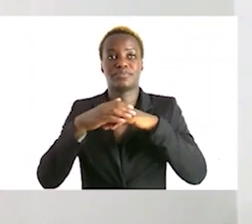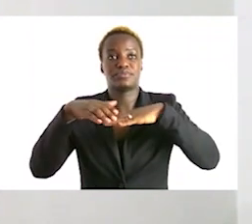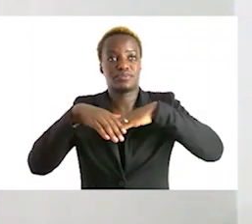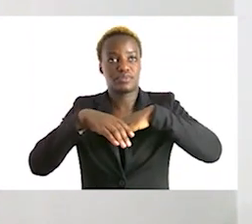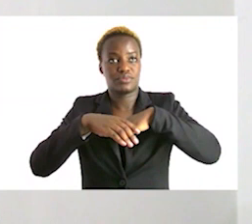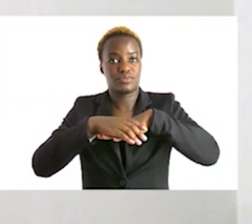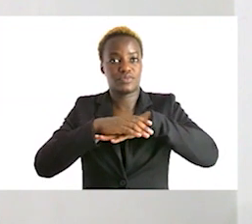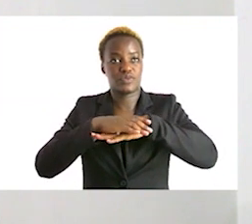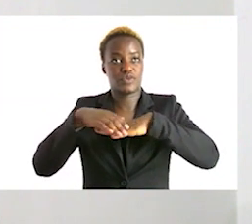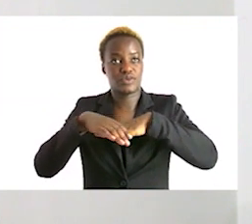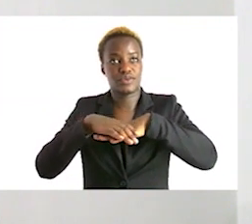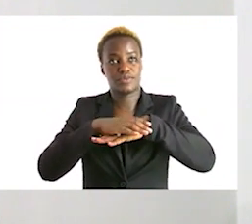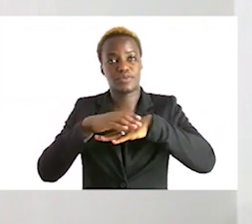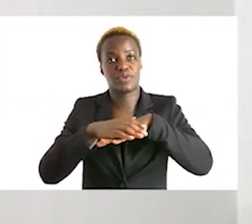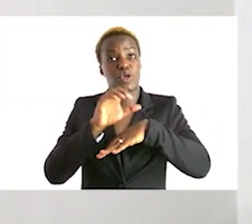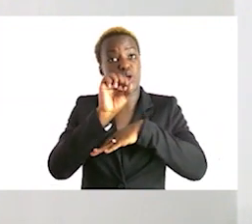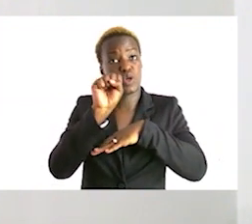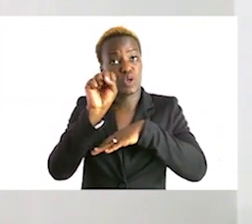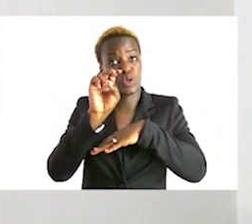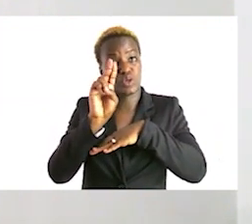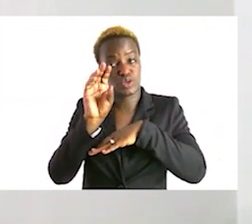the shoes,